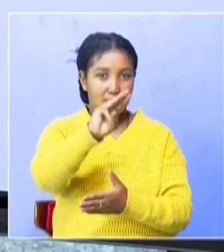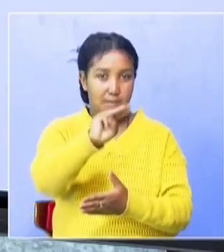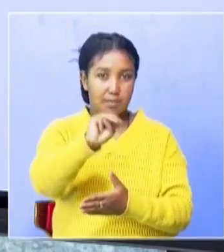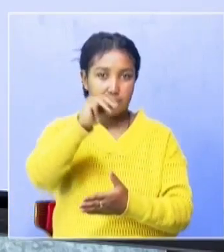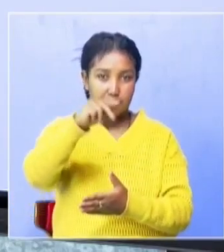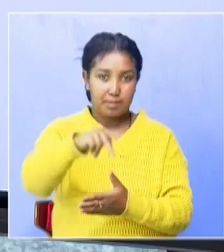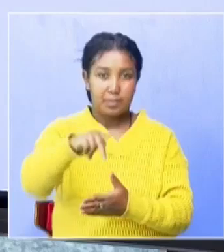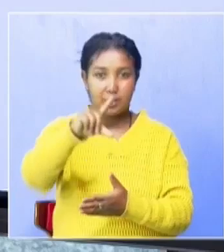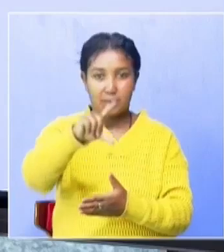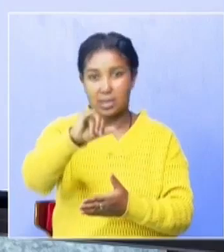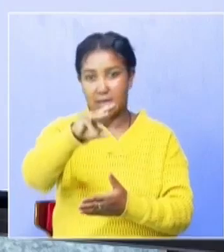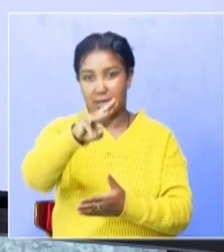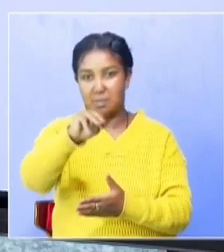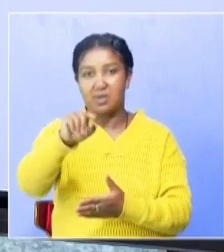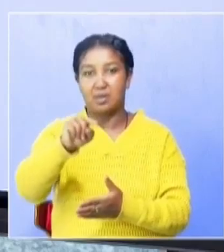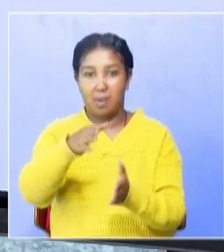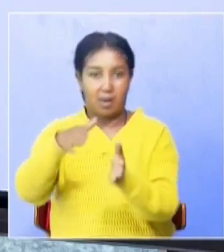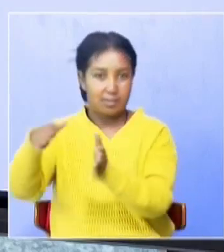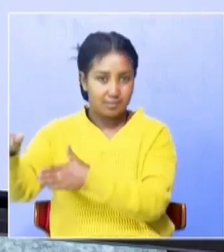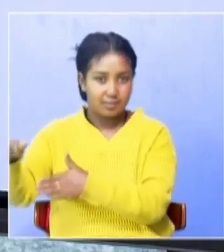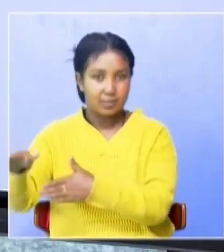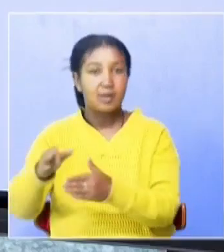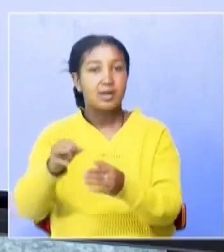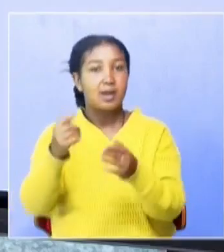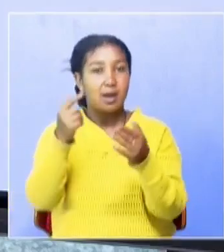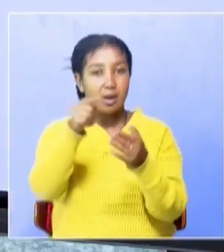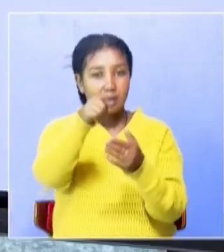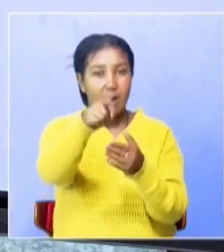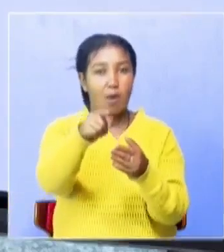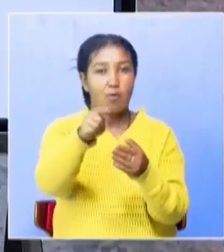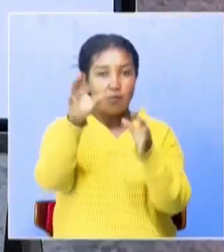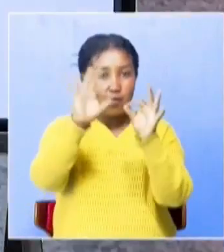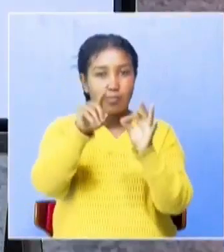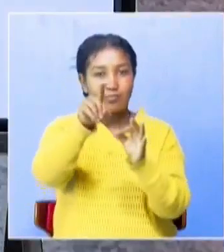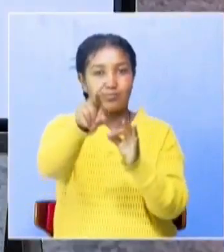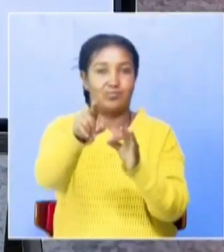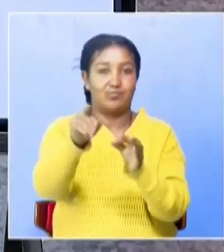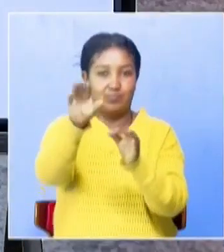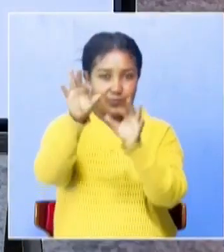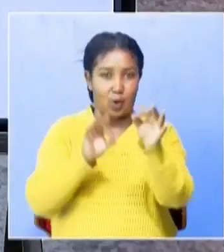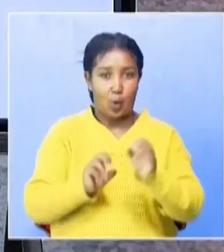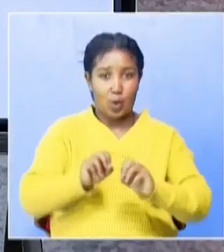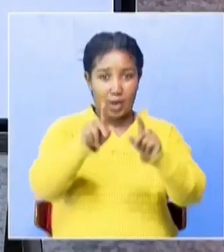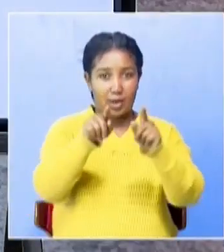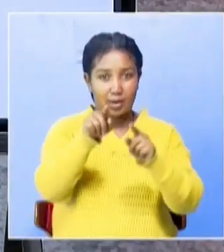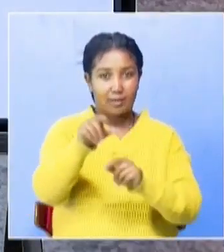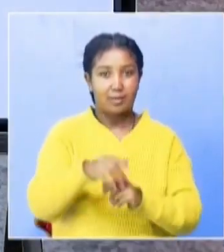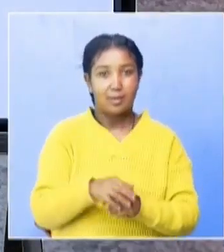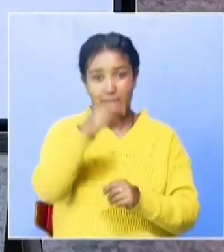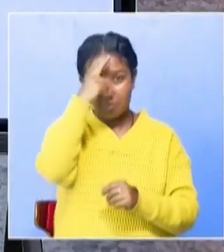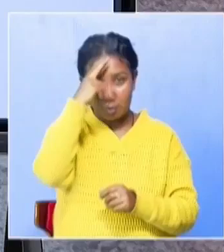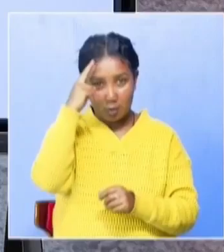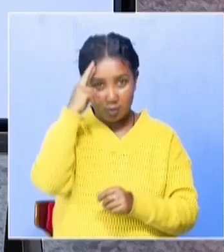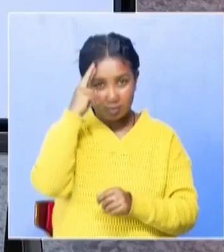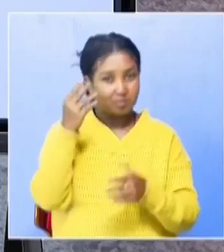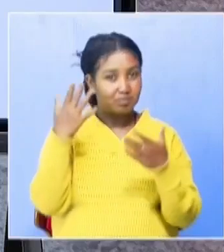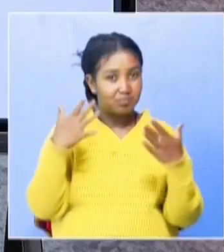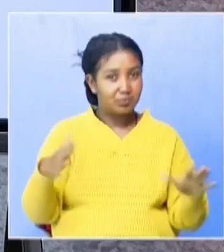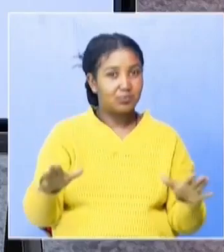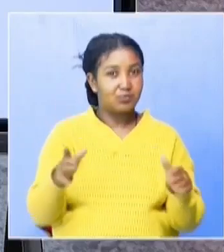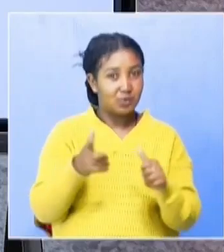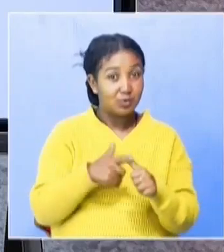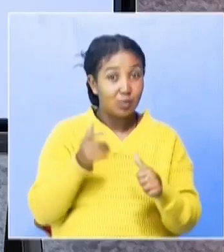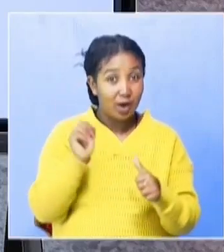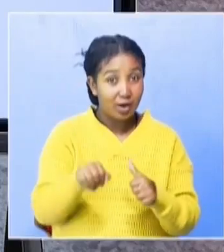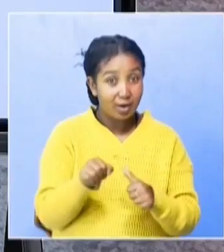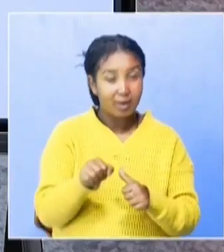Students, please, let me give you the chance to derive the form from this sentence. Because we have done the first one,